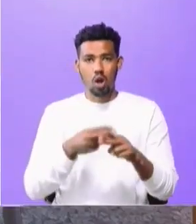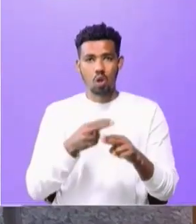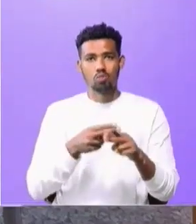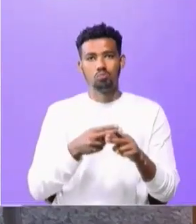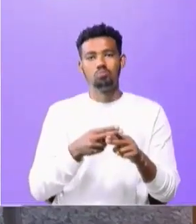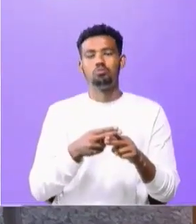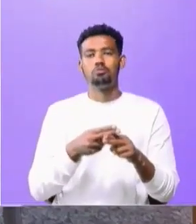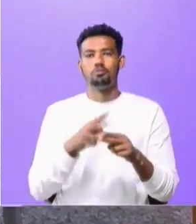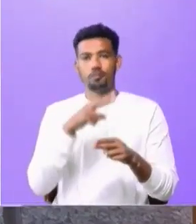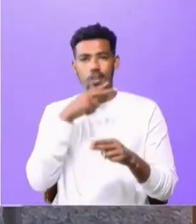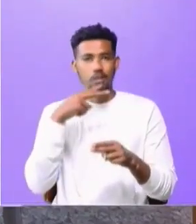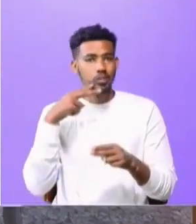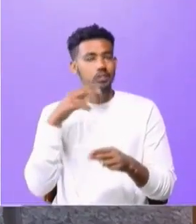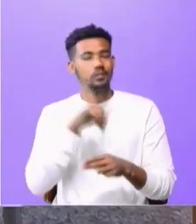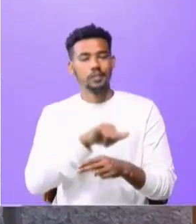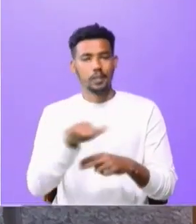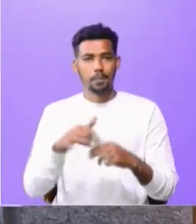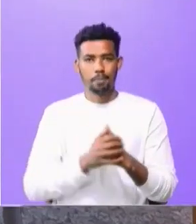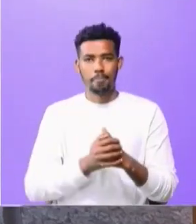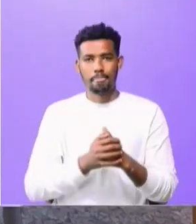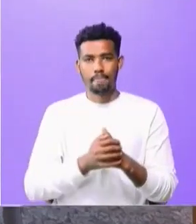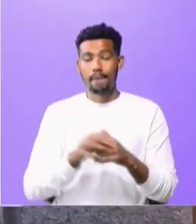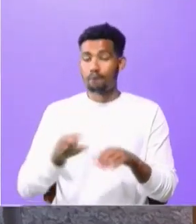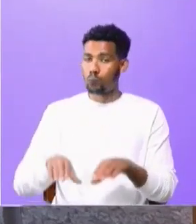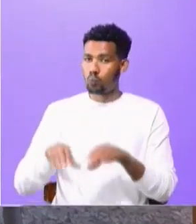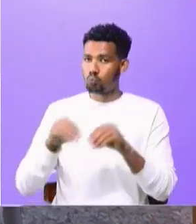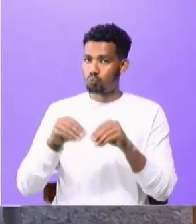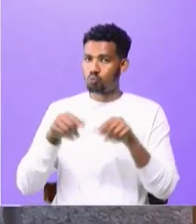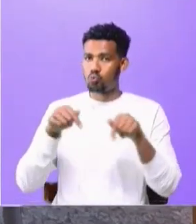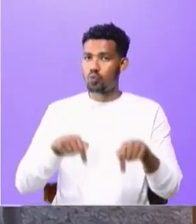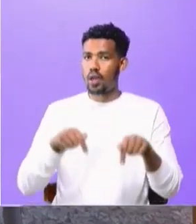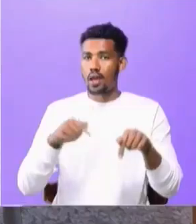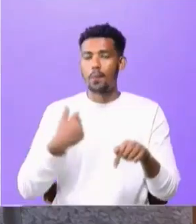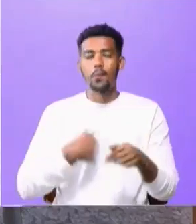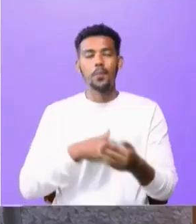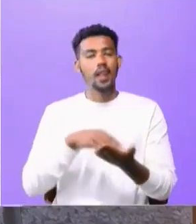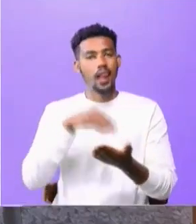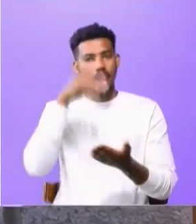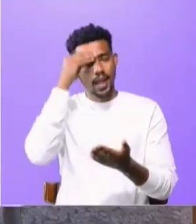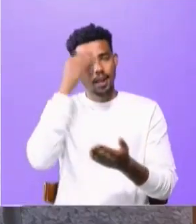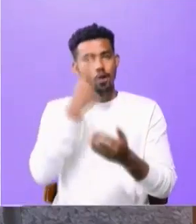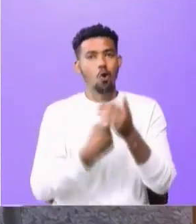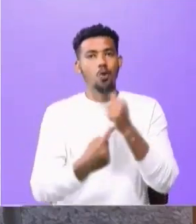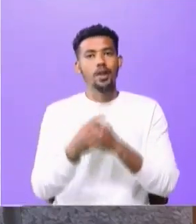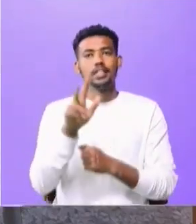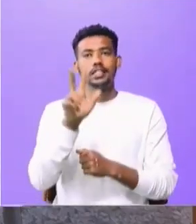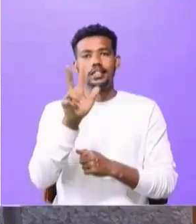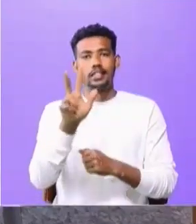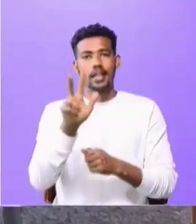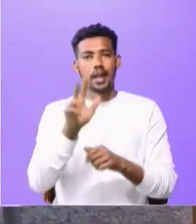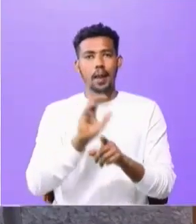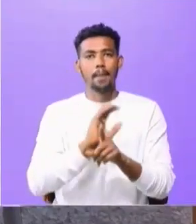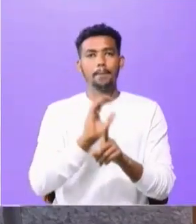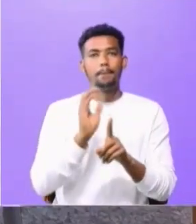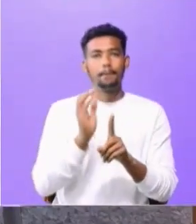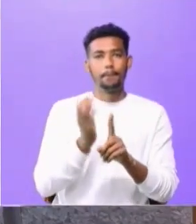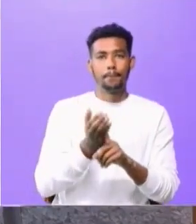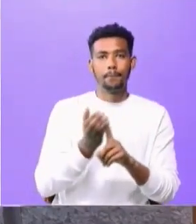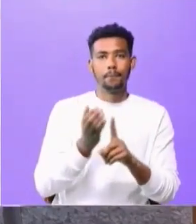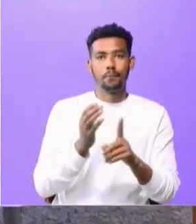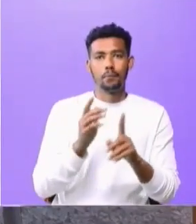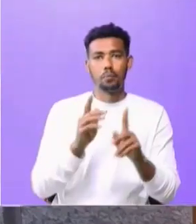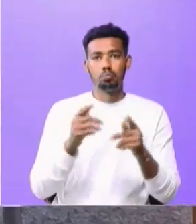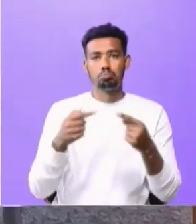and also. Students, for today, we were learning only 3 prepositions, but we can